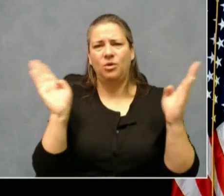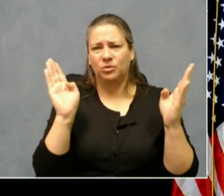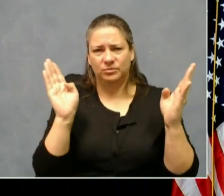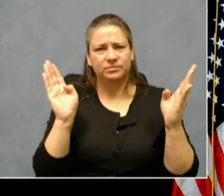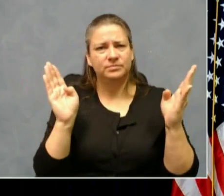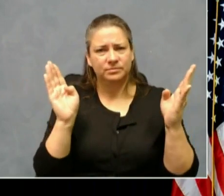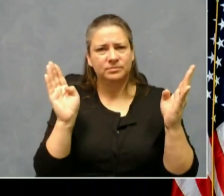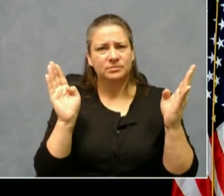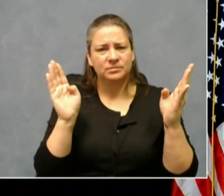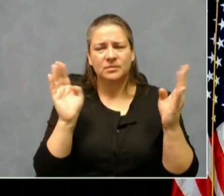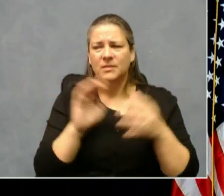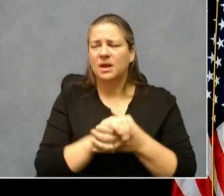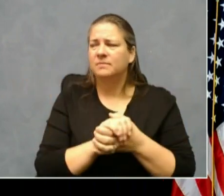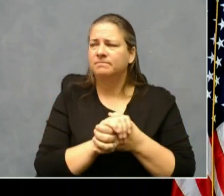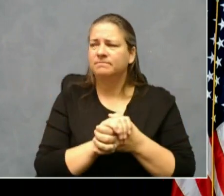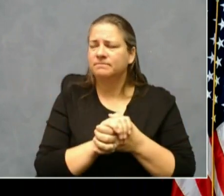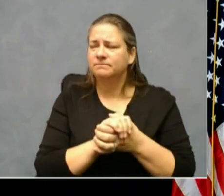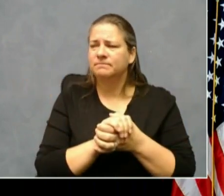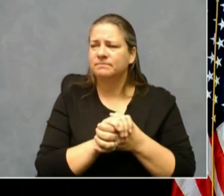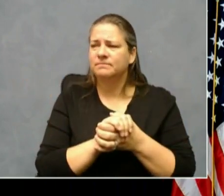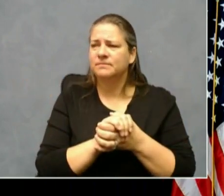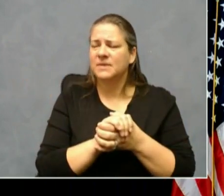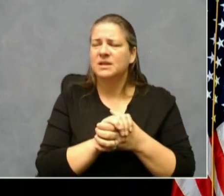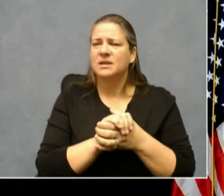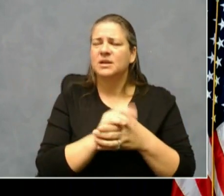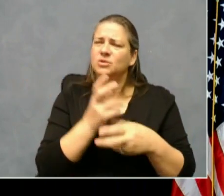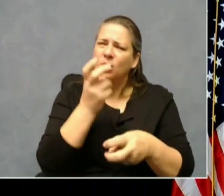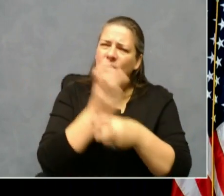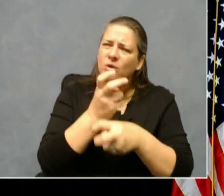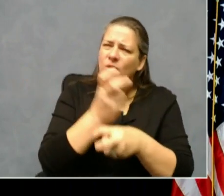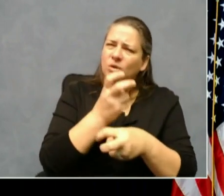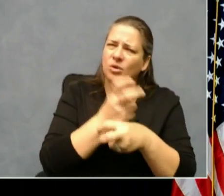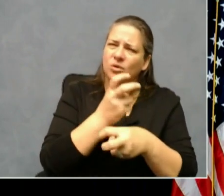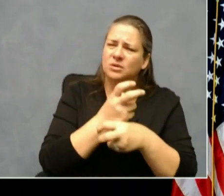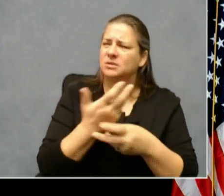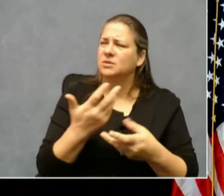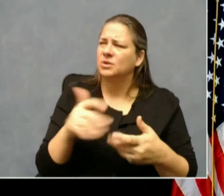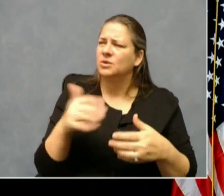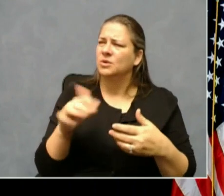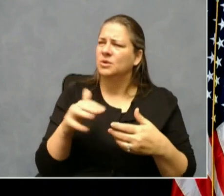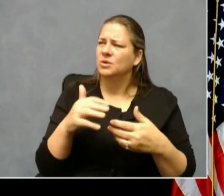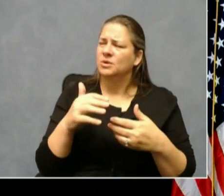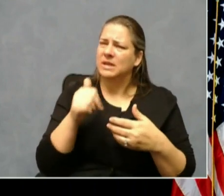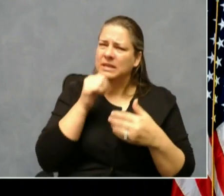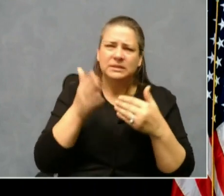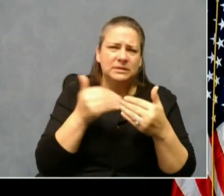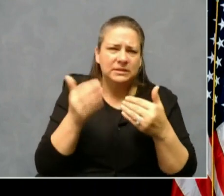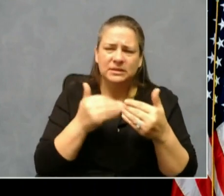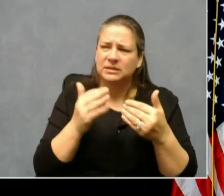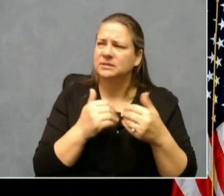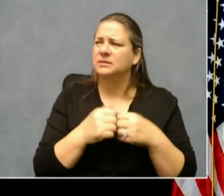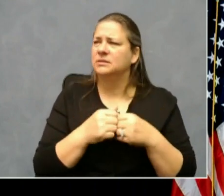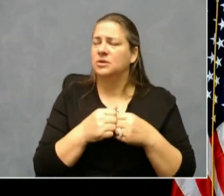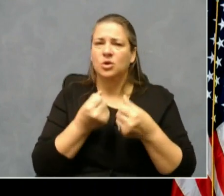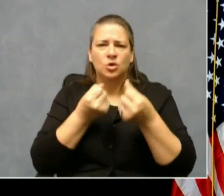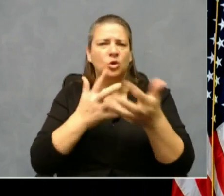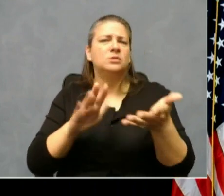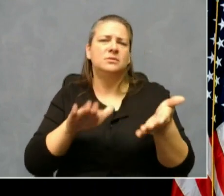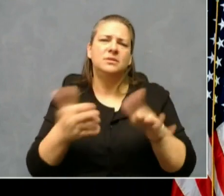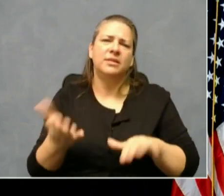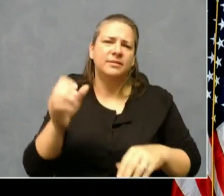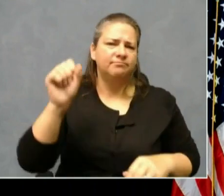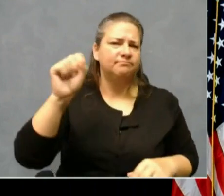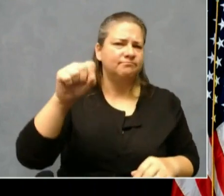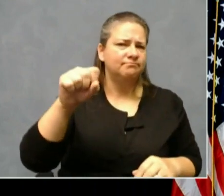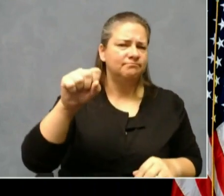not just difficulty and inconvenience, it's causing death, and we will all pledge to do better every day to make